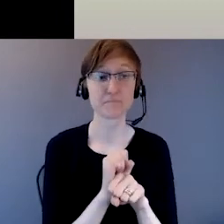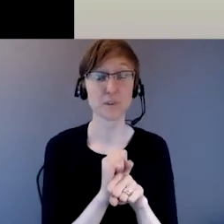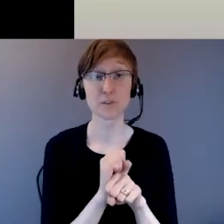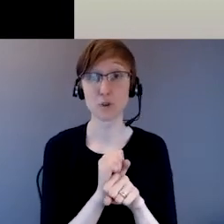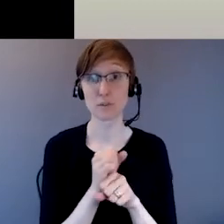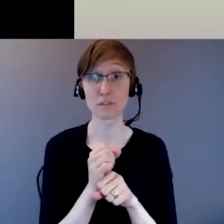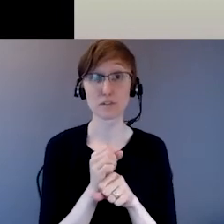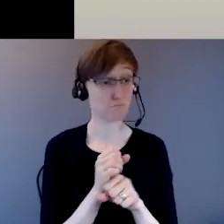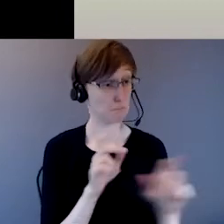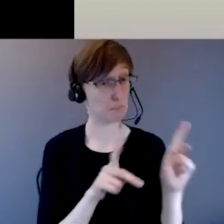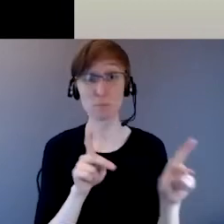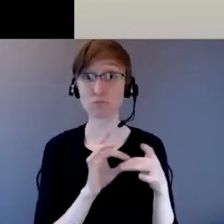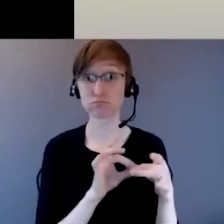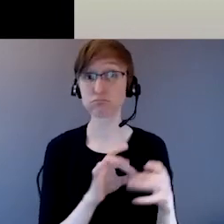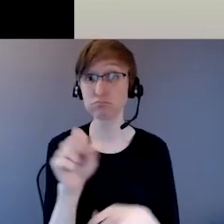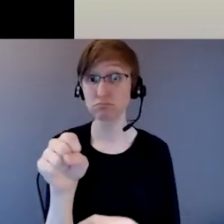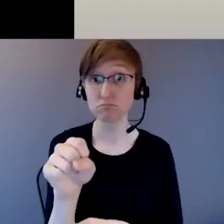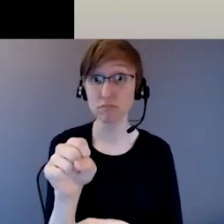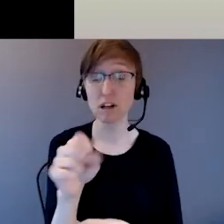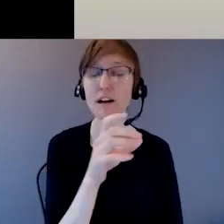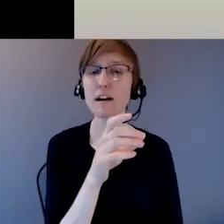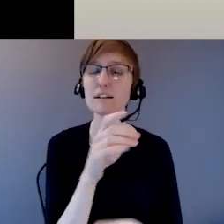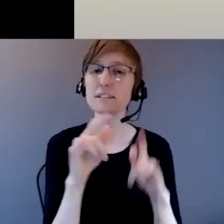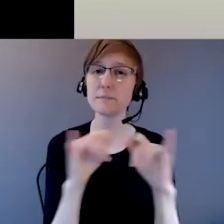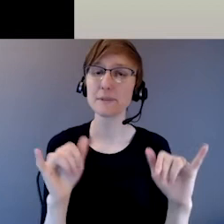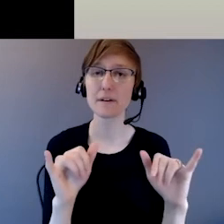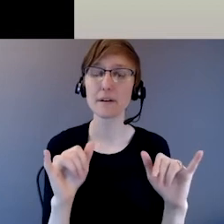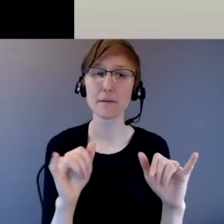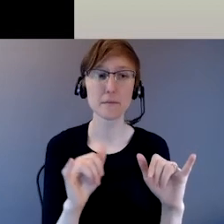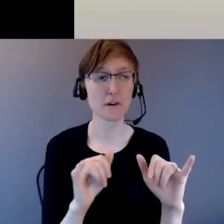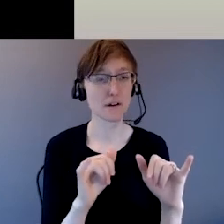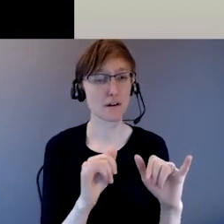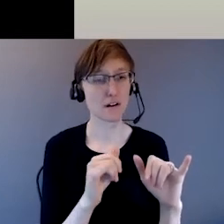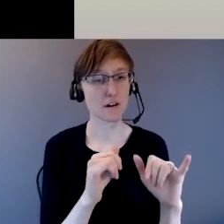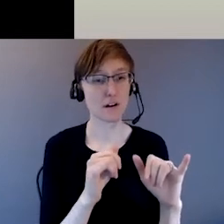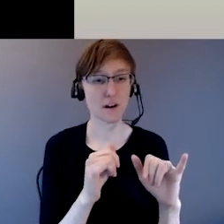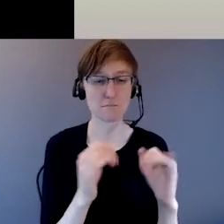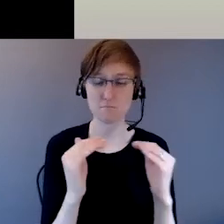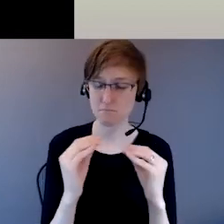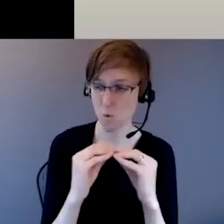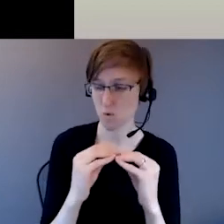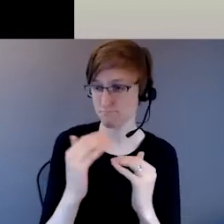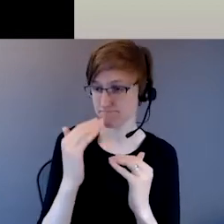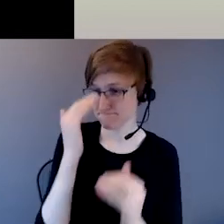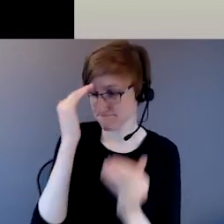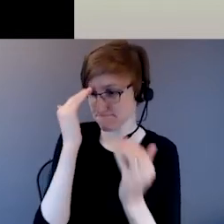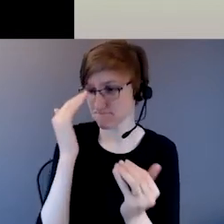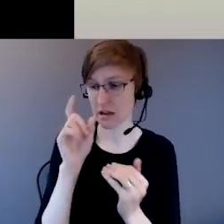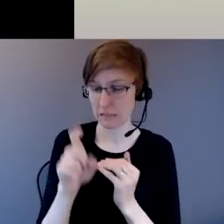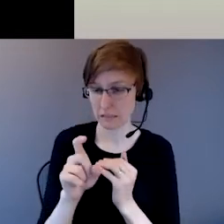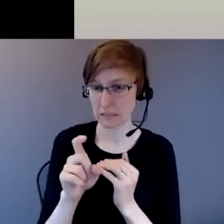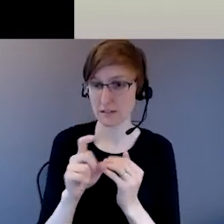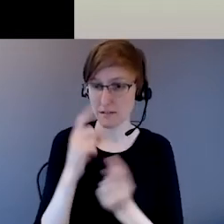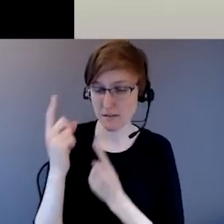certainly, but also a genuine connection to the understanding that it is critical to have diversity of thought and experience in order to develop